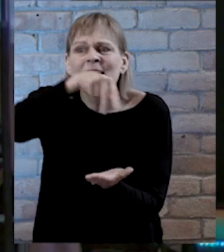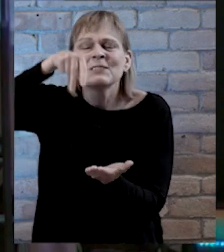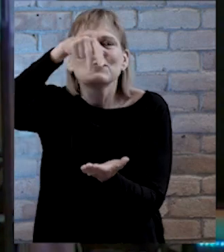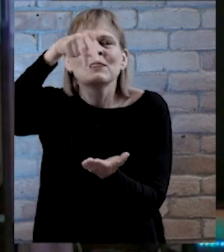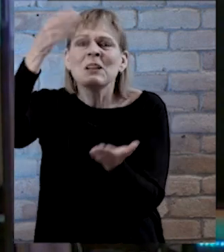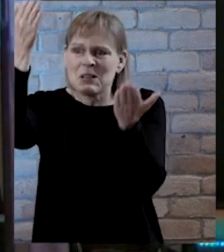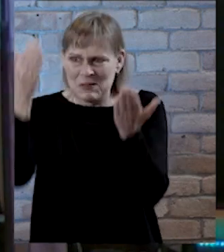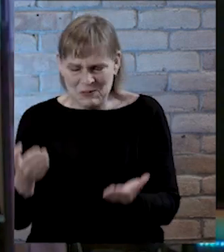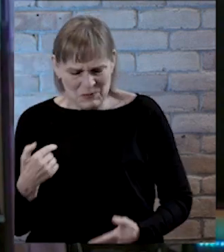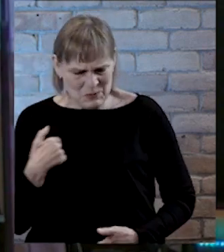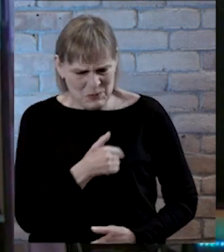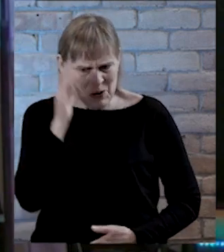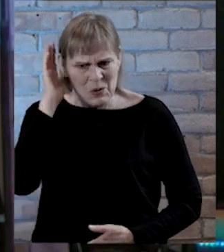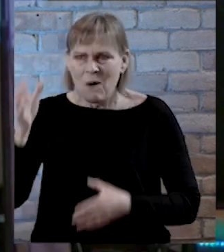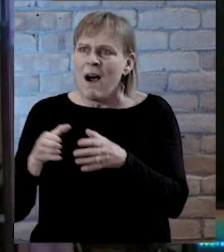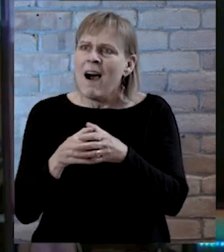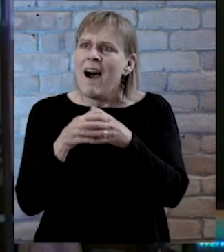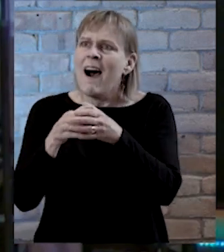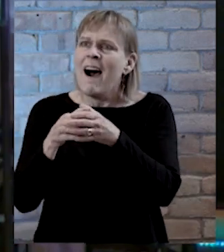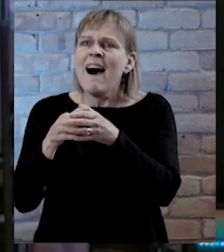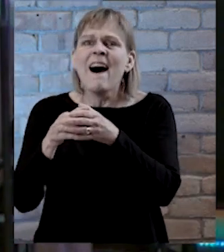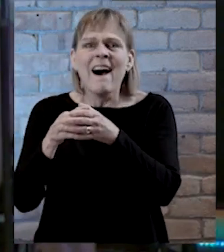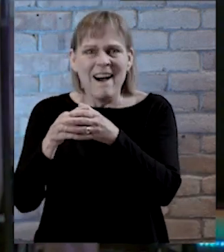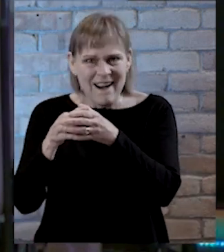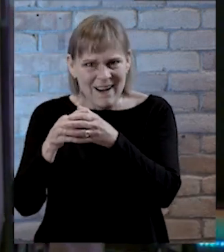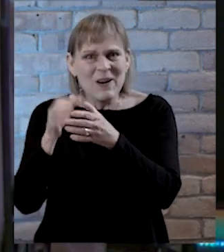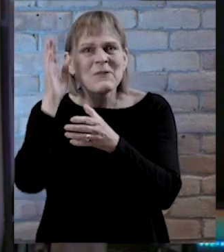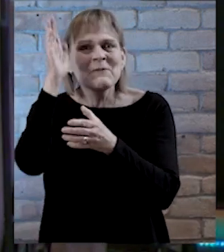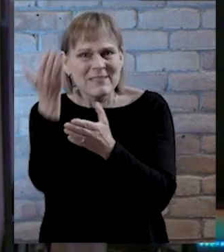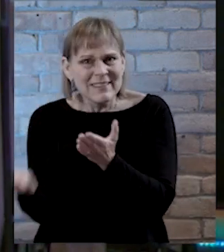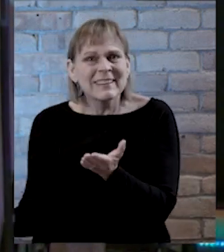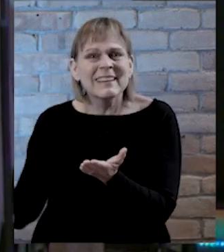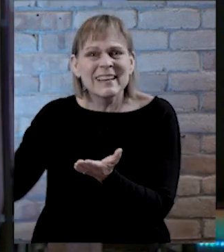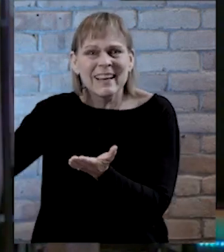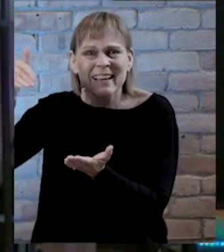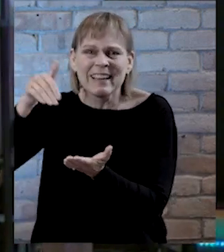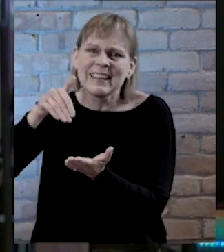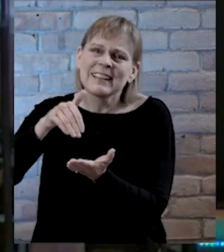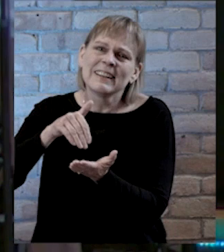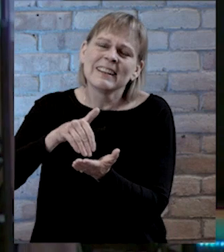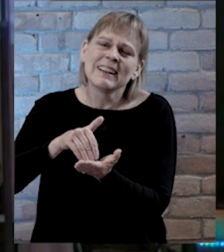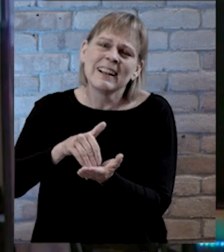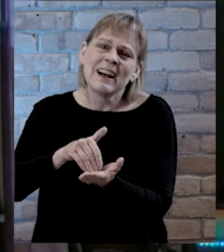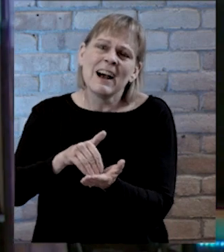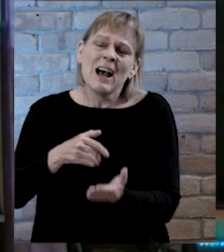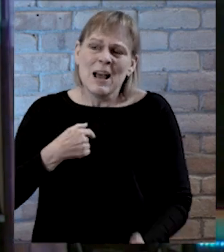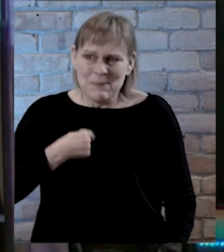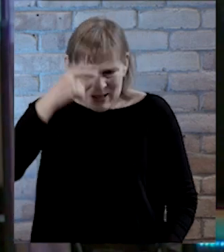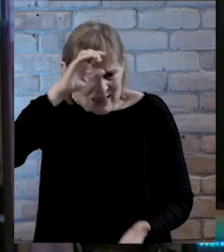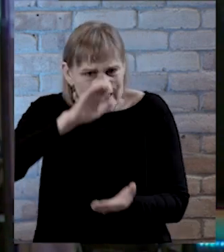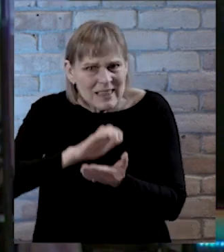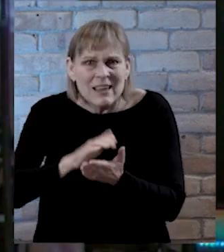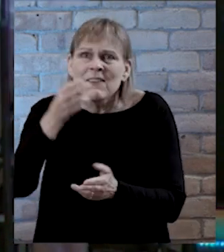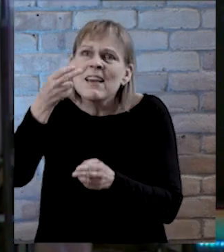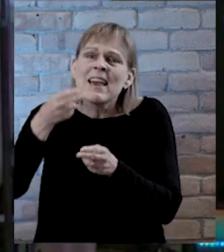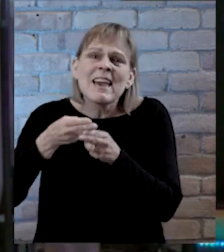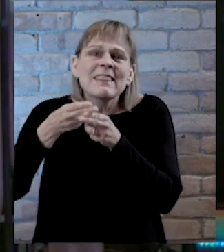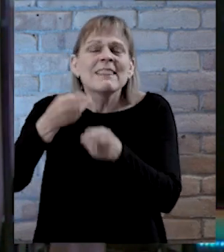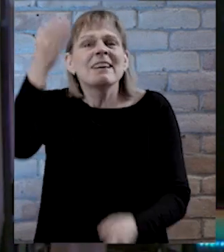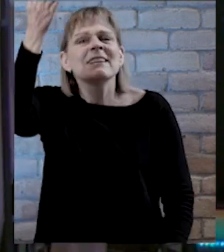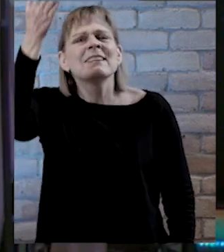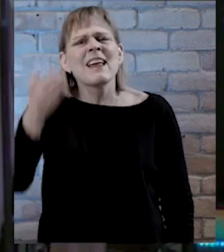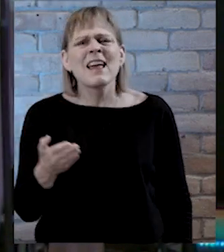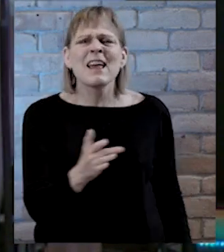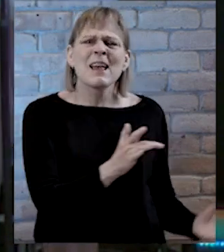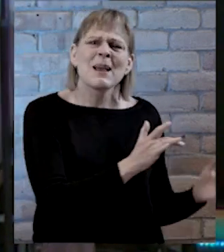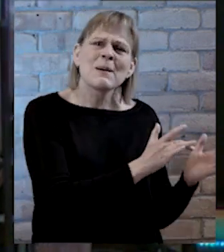in the resurrection, that we will rise again, for I believe